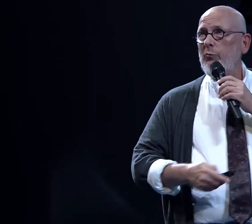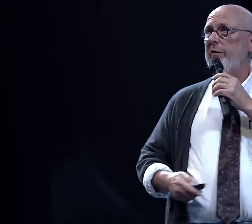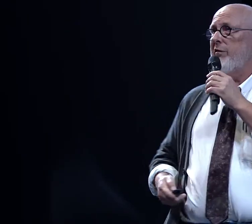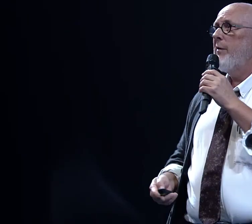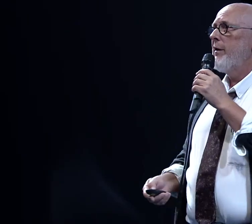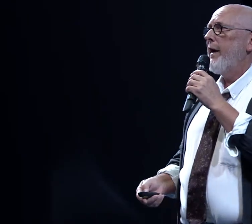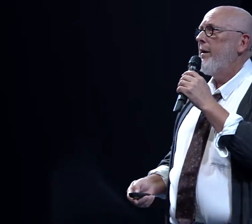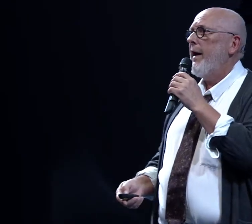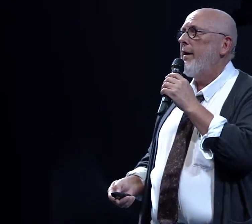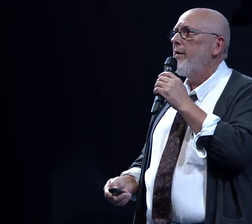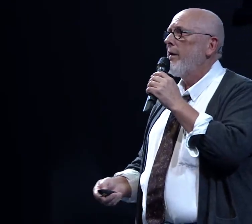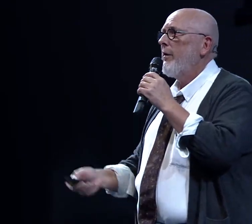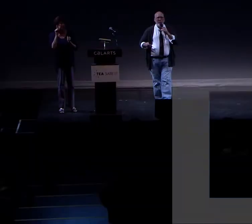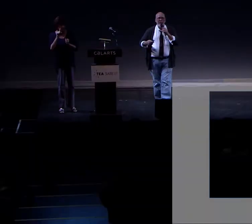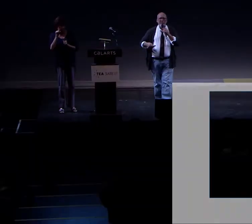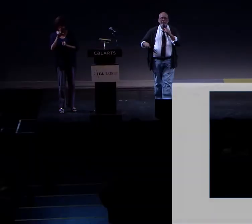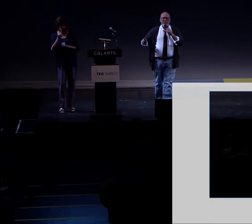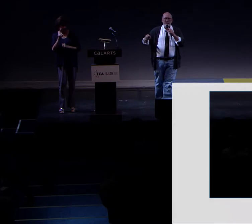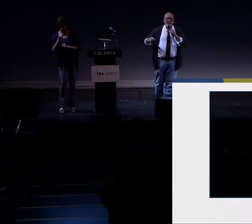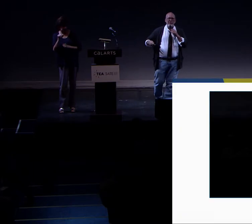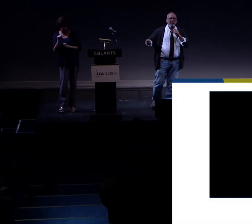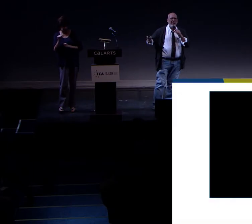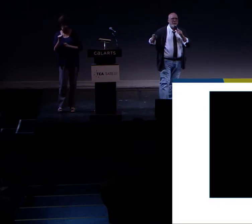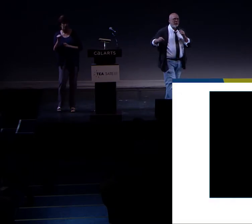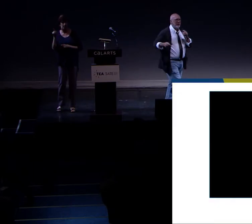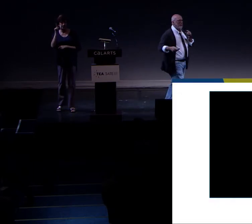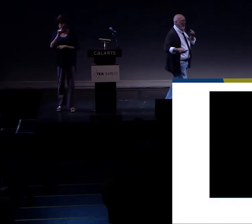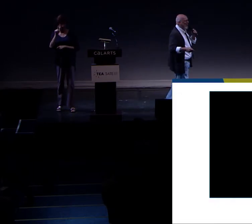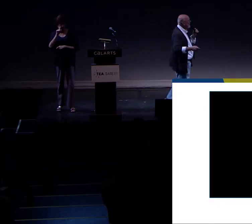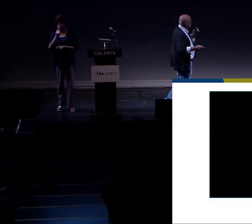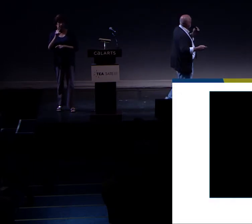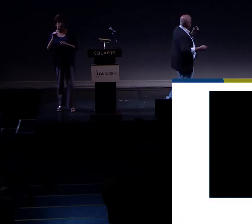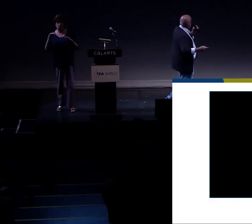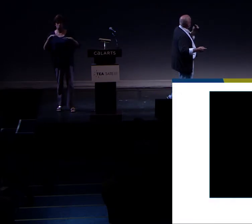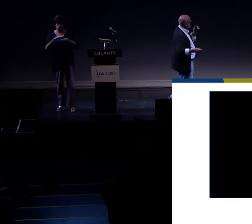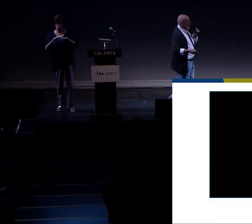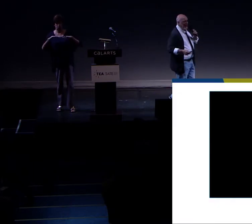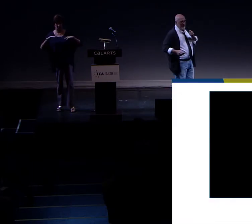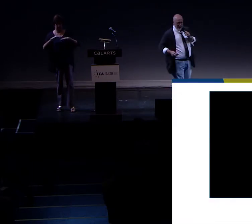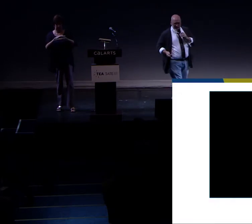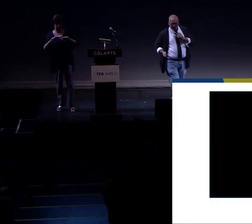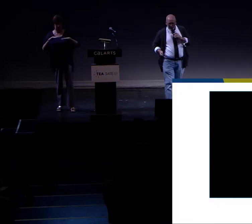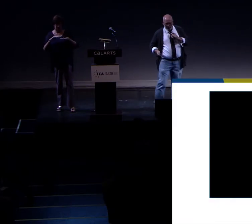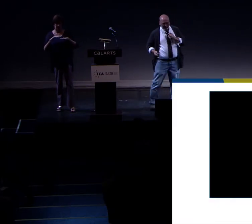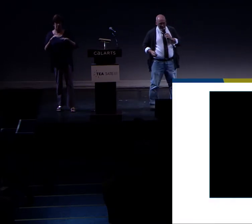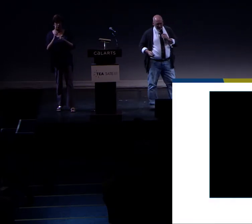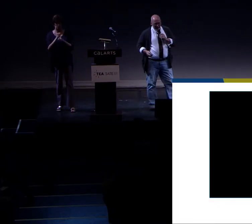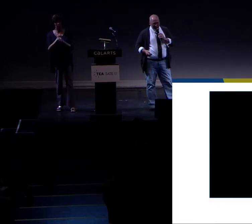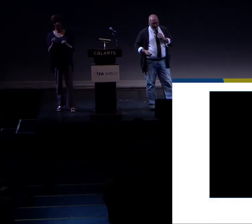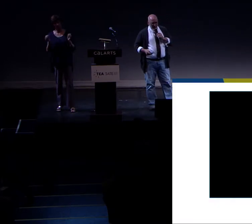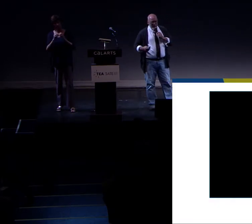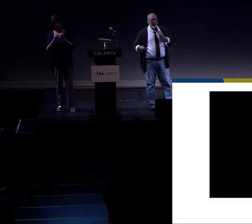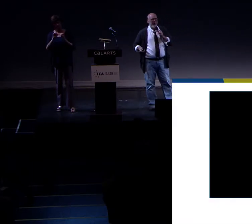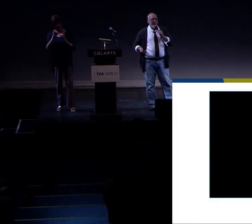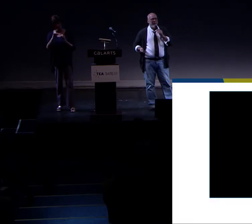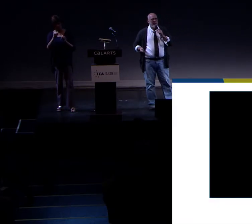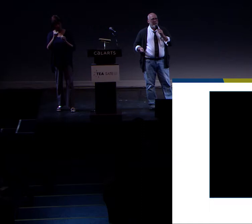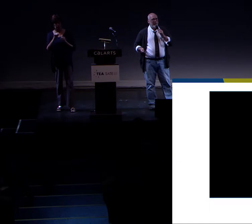with simulated data. You know, I simulated the motion of crowds to create further artworks, and I wound up doing another series